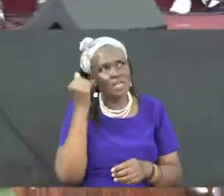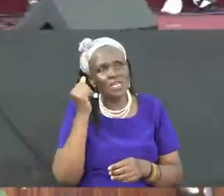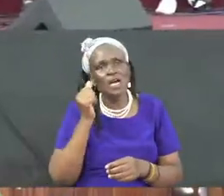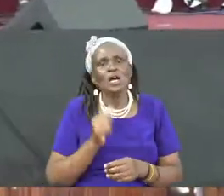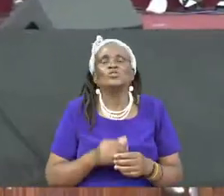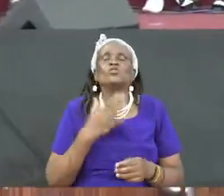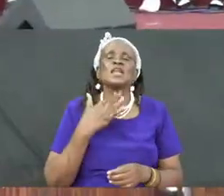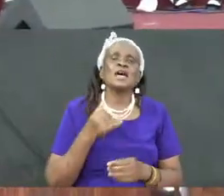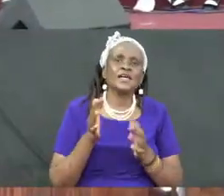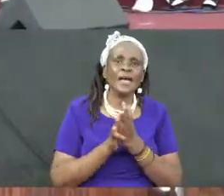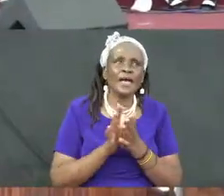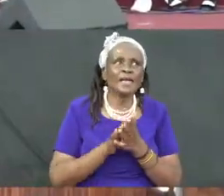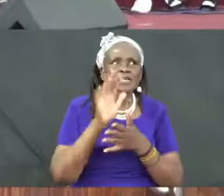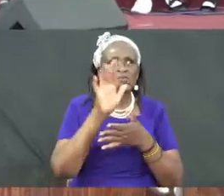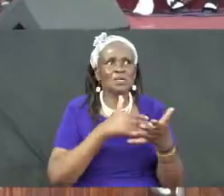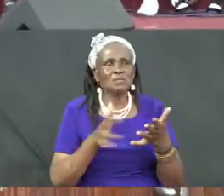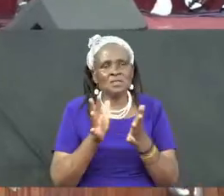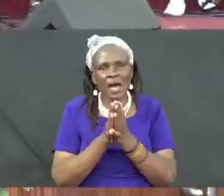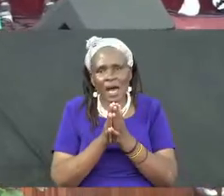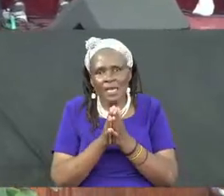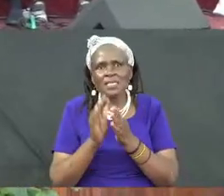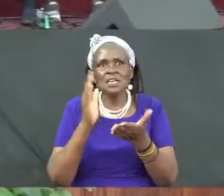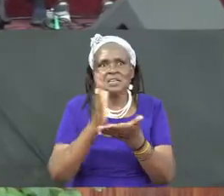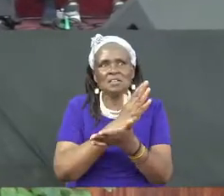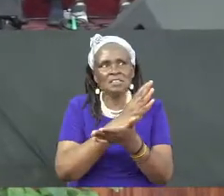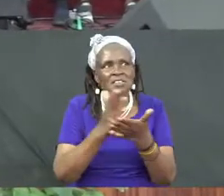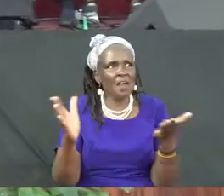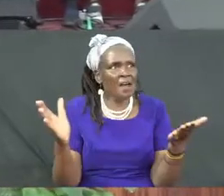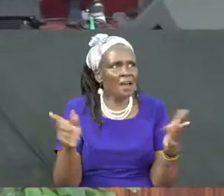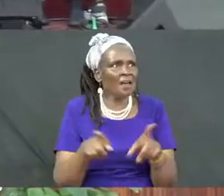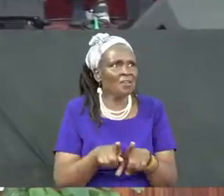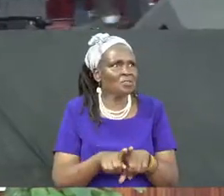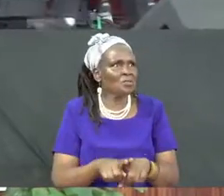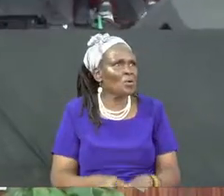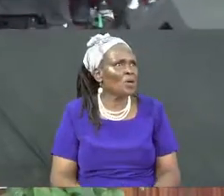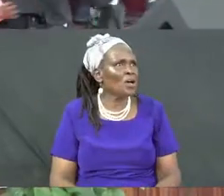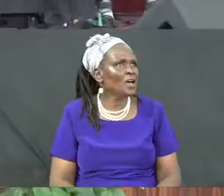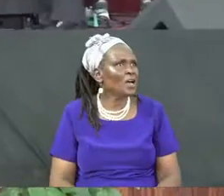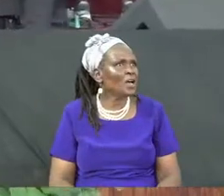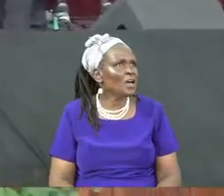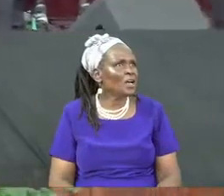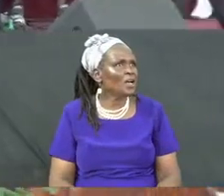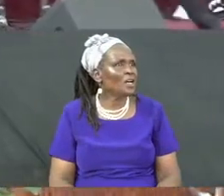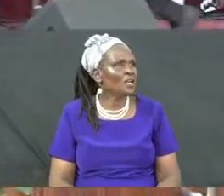subscribe. Also share. Stop touching it.